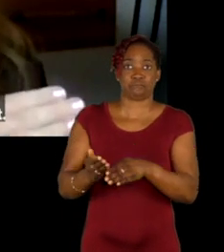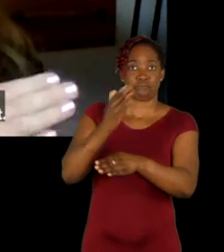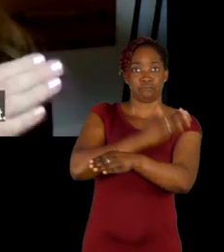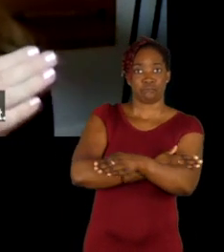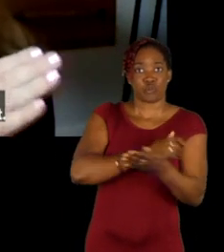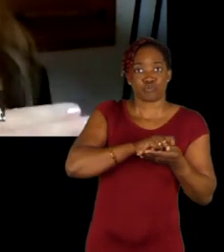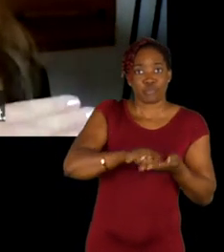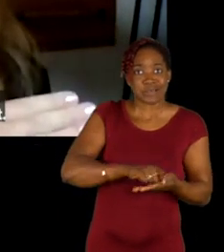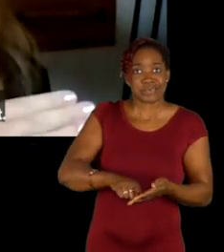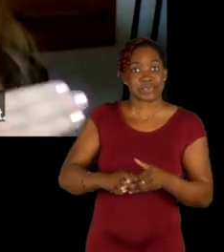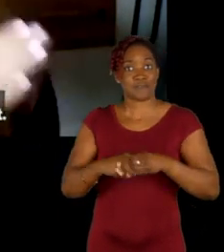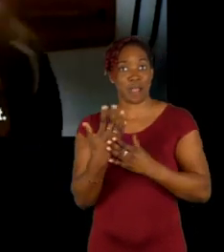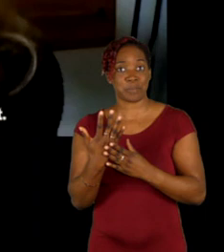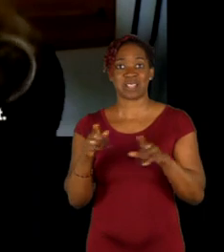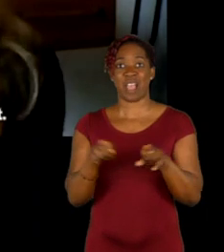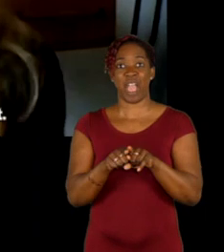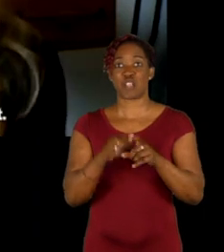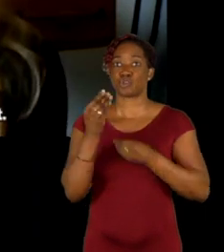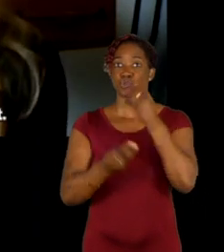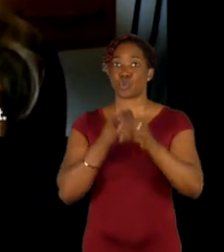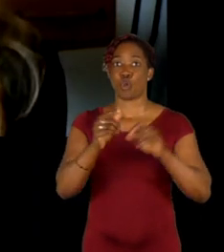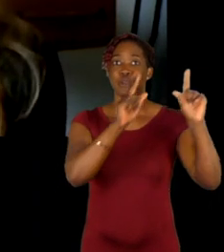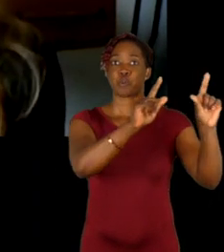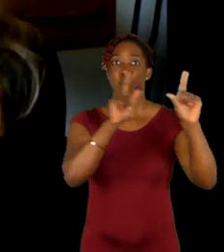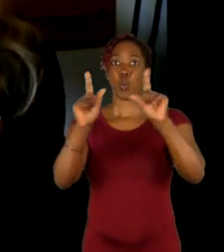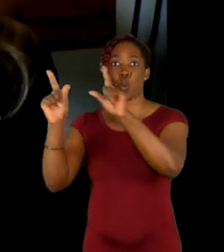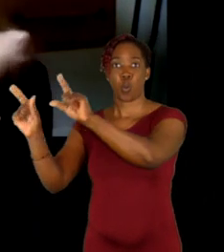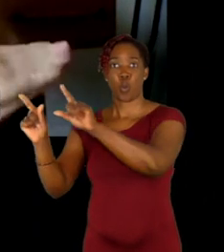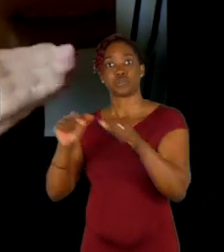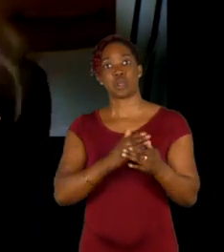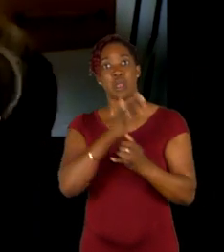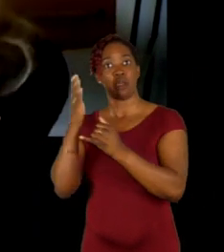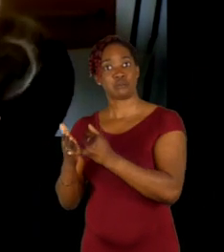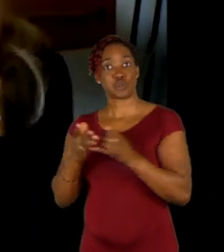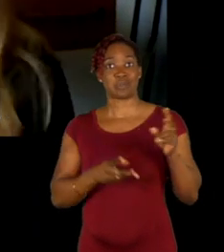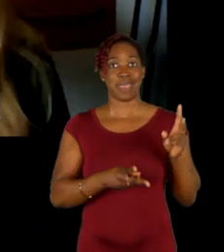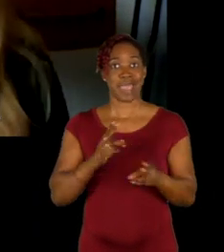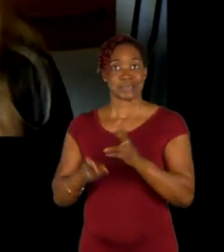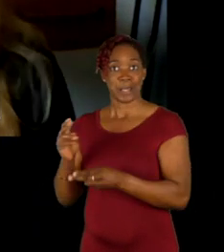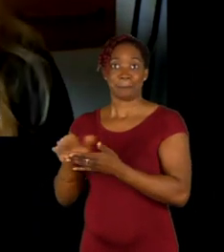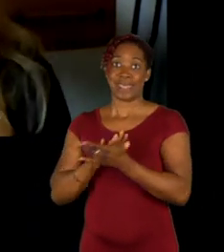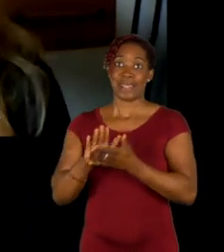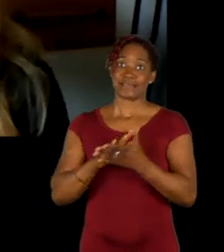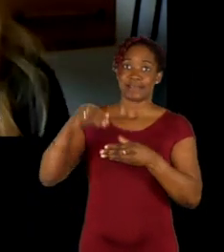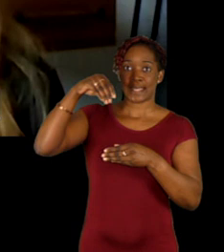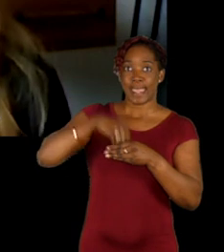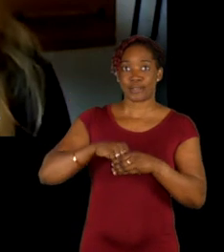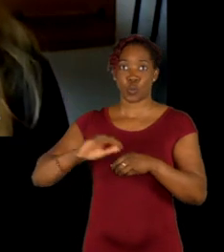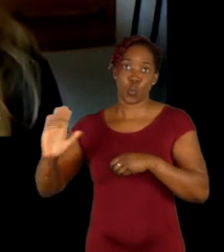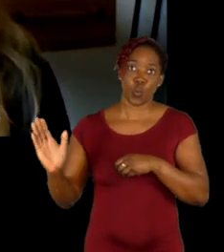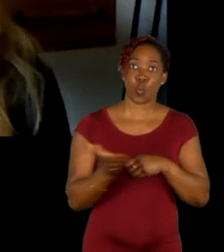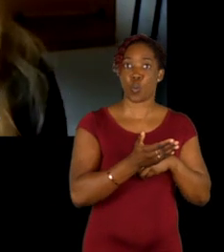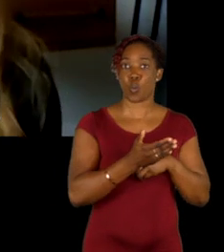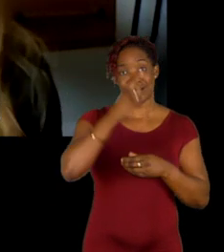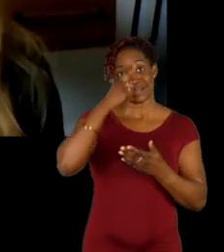from development, from storyboarding through to the edit. So it gets embedded across all of our